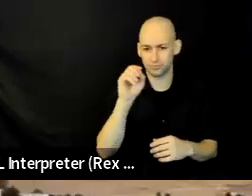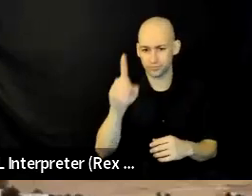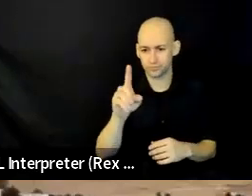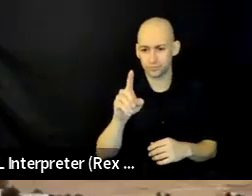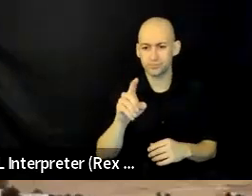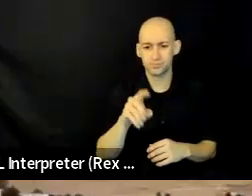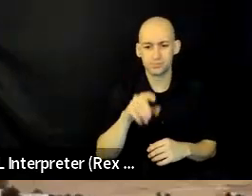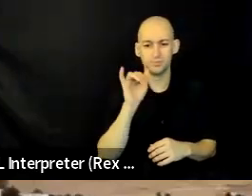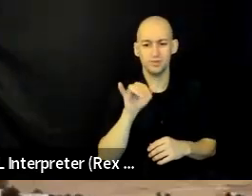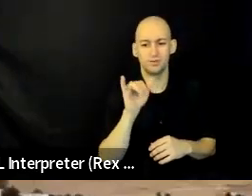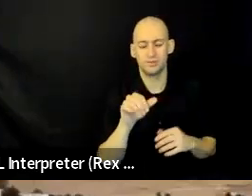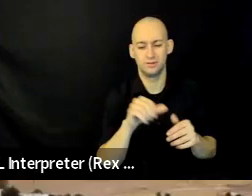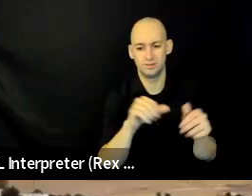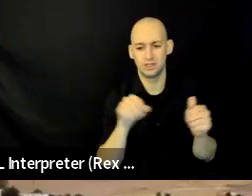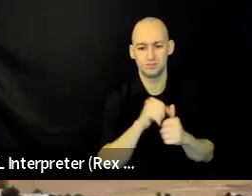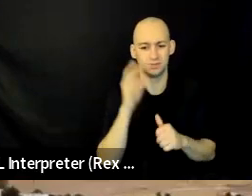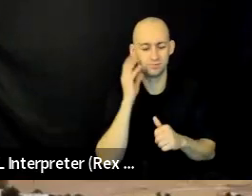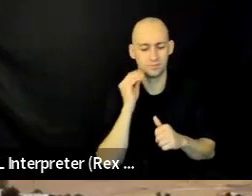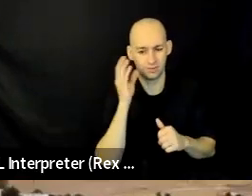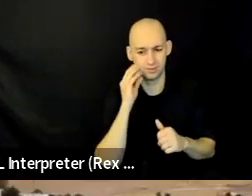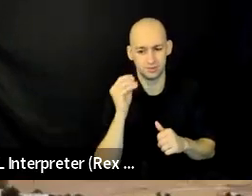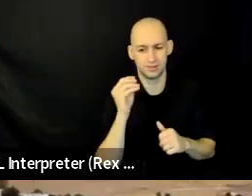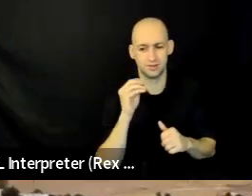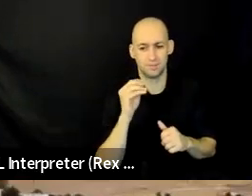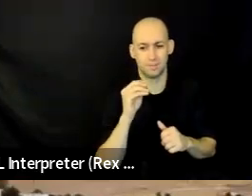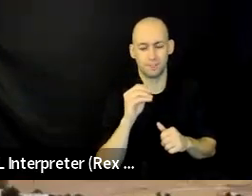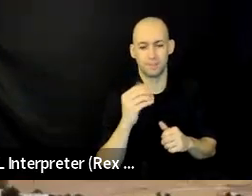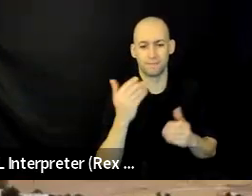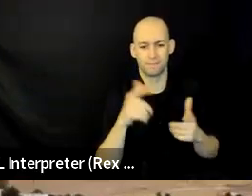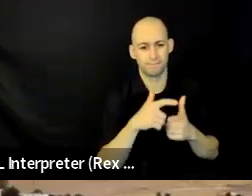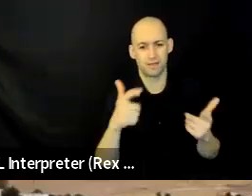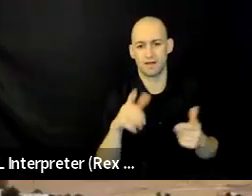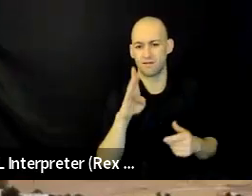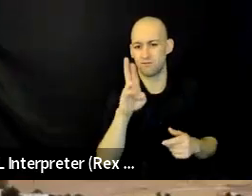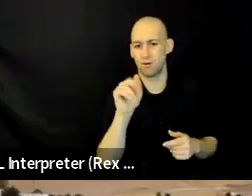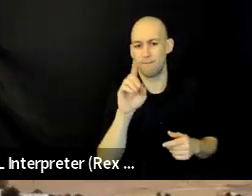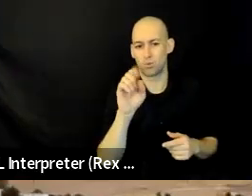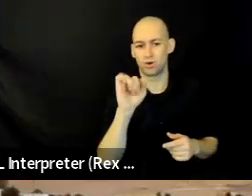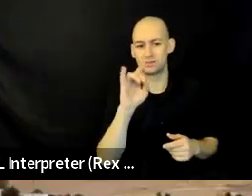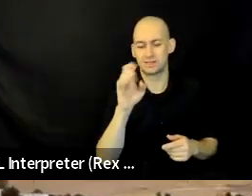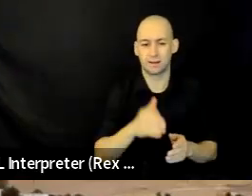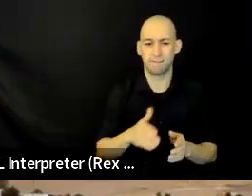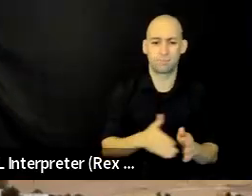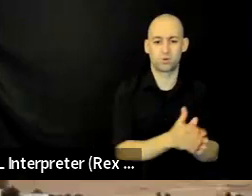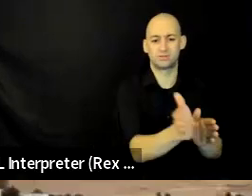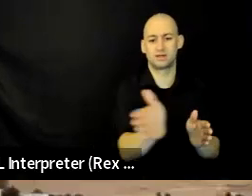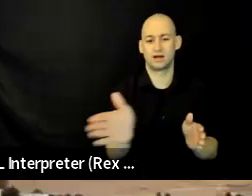intersection that is experiencing a pattern of broadside and left turn merge-related collisions.